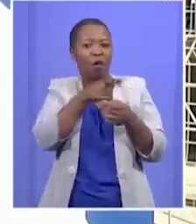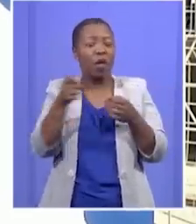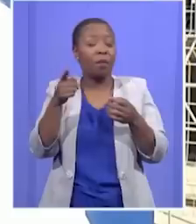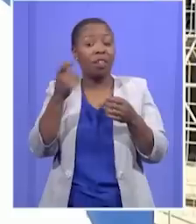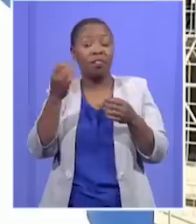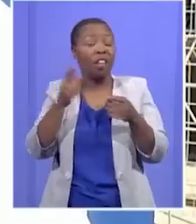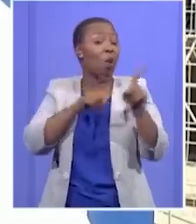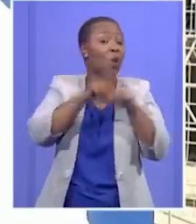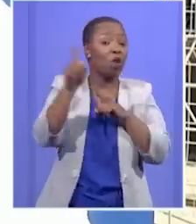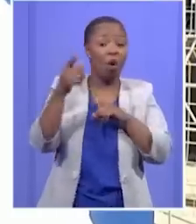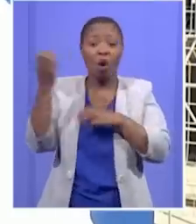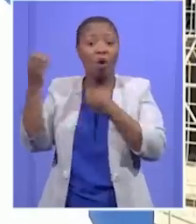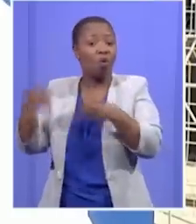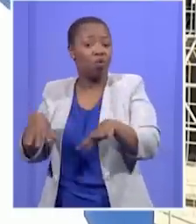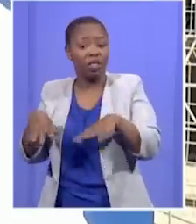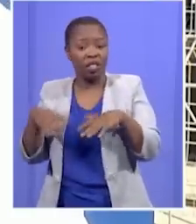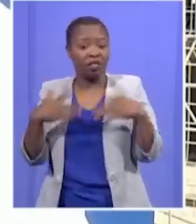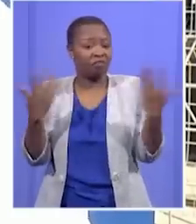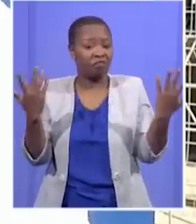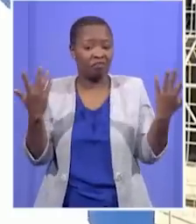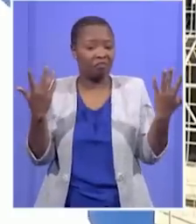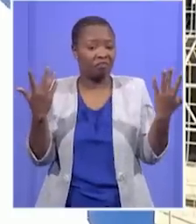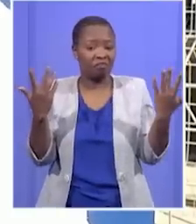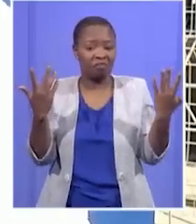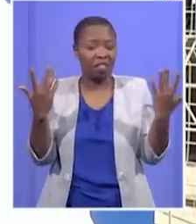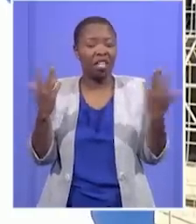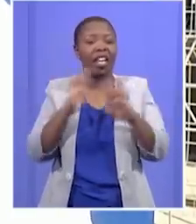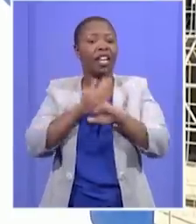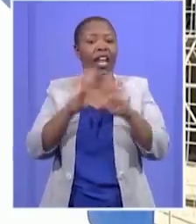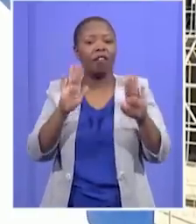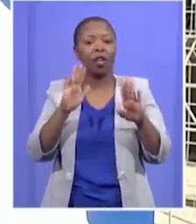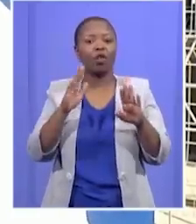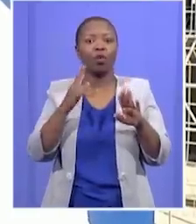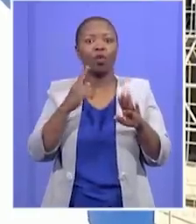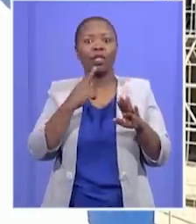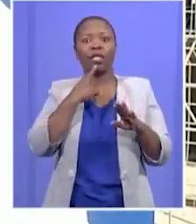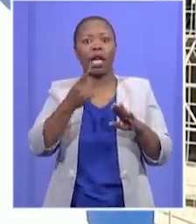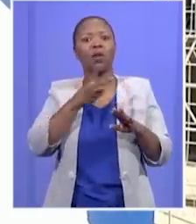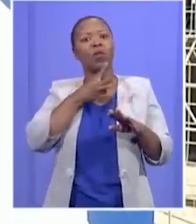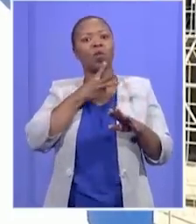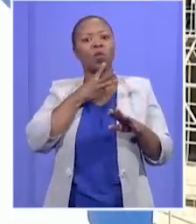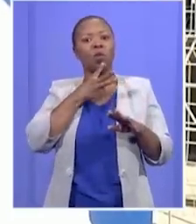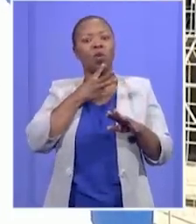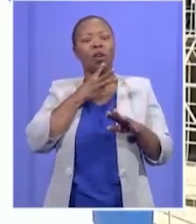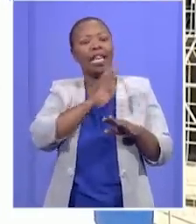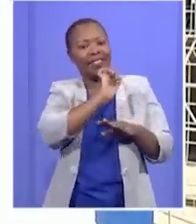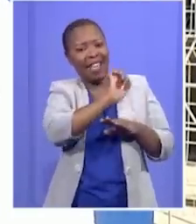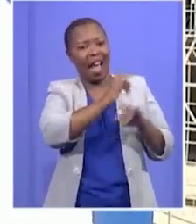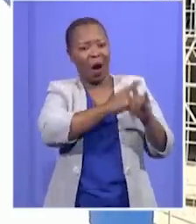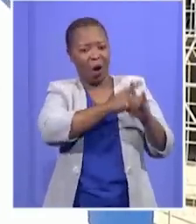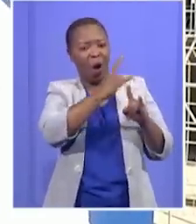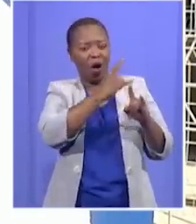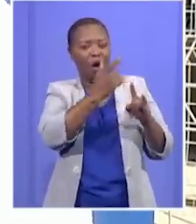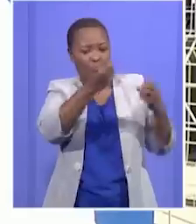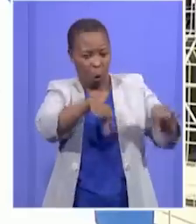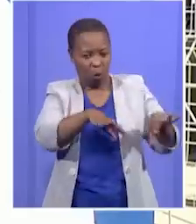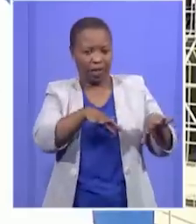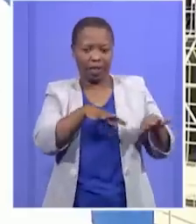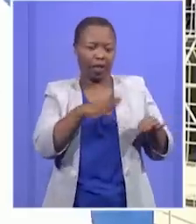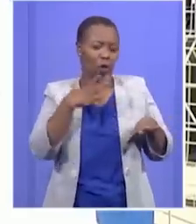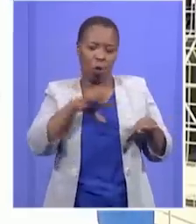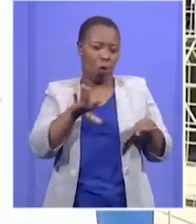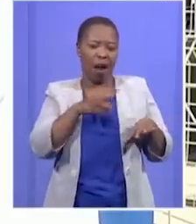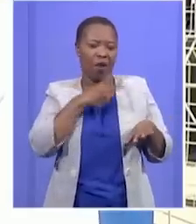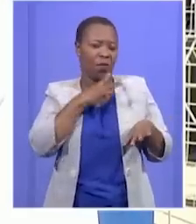nobody could say their slate lost. What I don't understand, though, is to an extent that you would